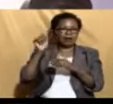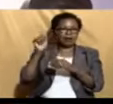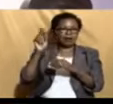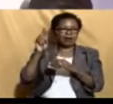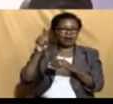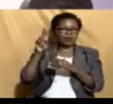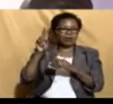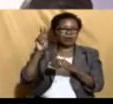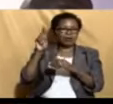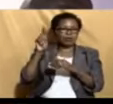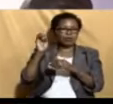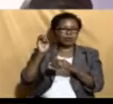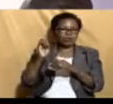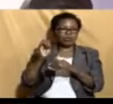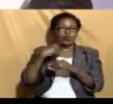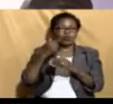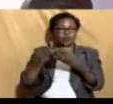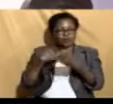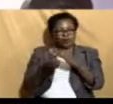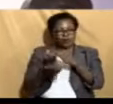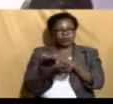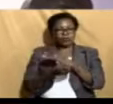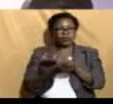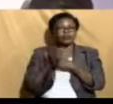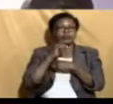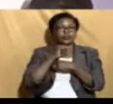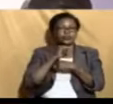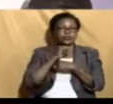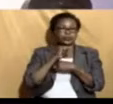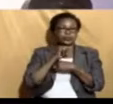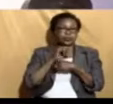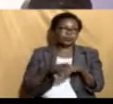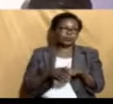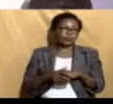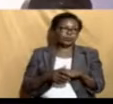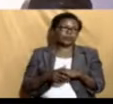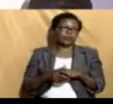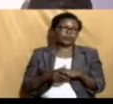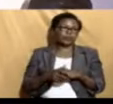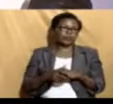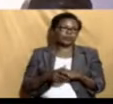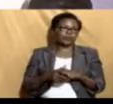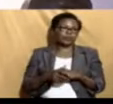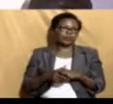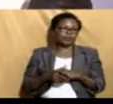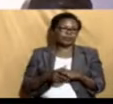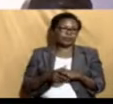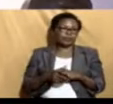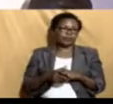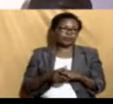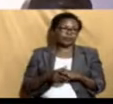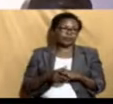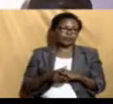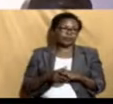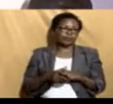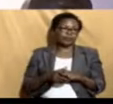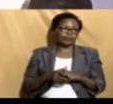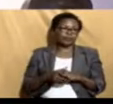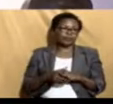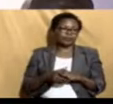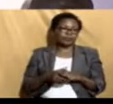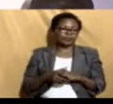some of these contradictions and absurdities in the event that that reasoning of the Court of